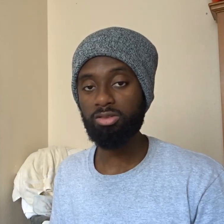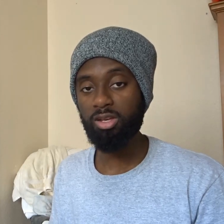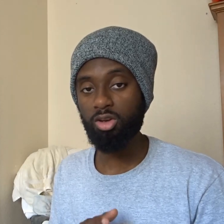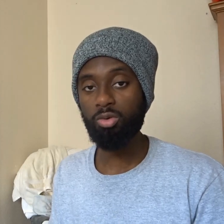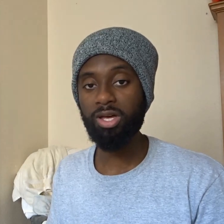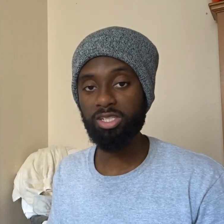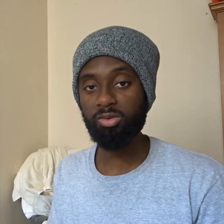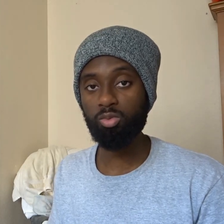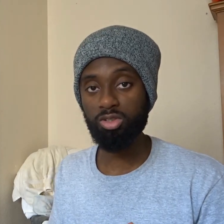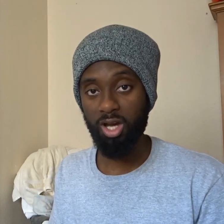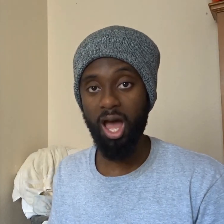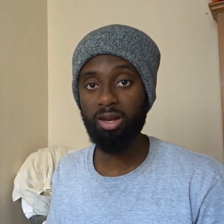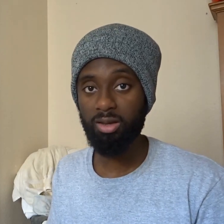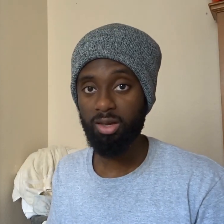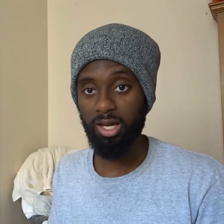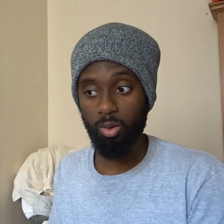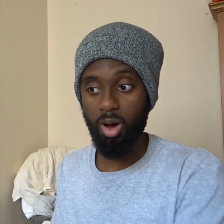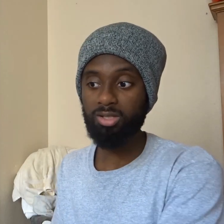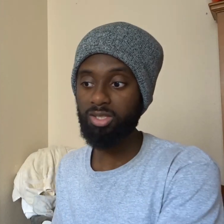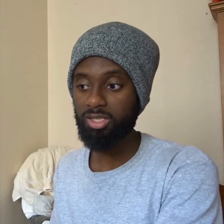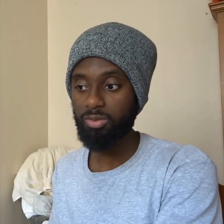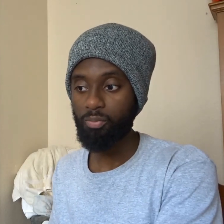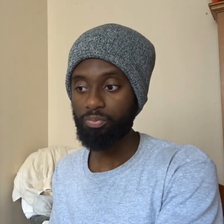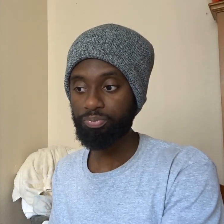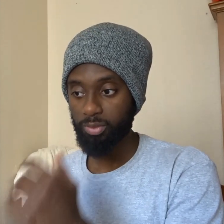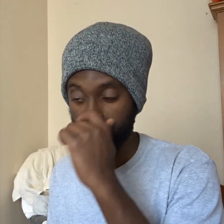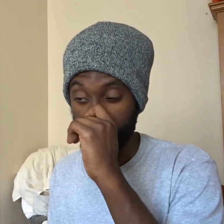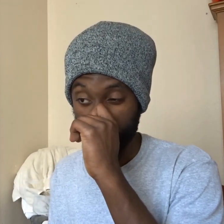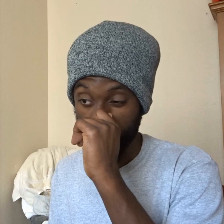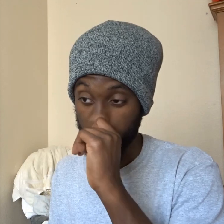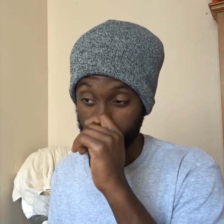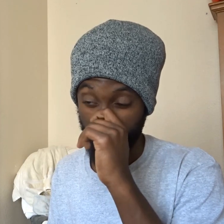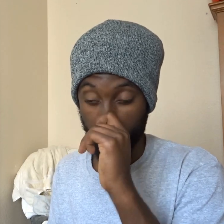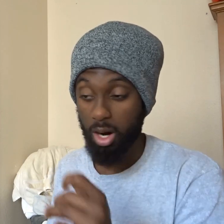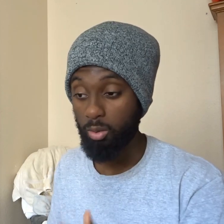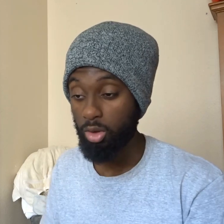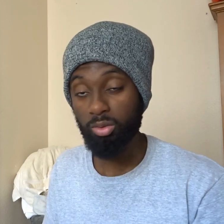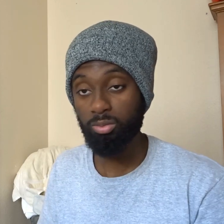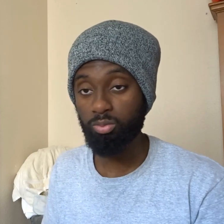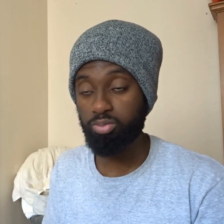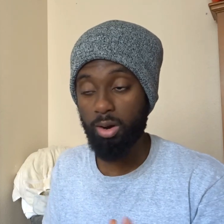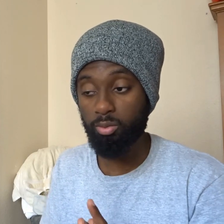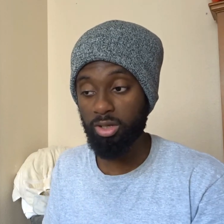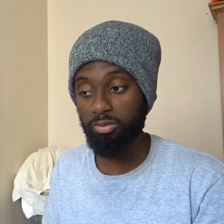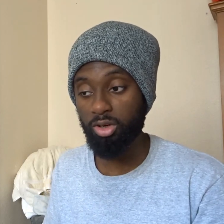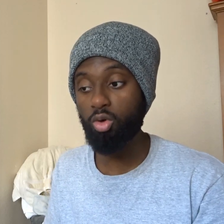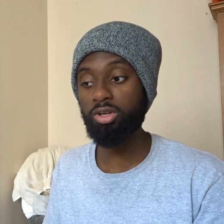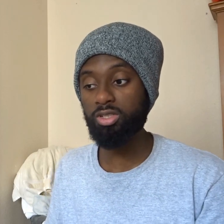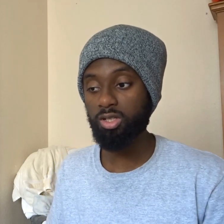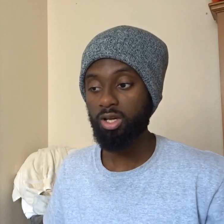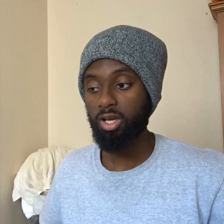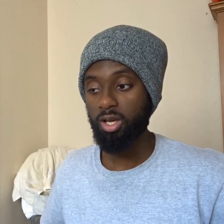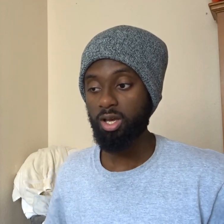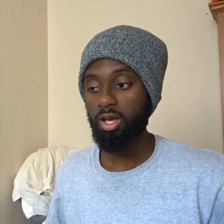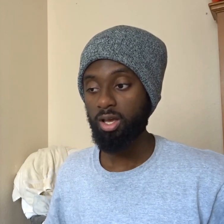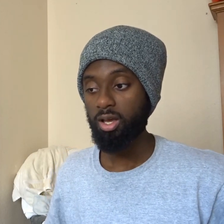if I didn't know that she was caught and I watched this, I probably wouldn't even